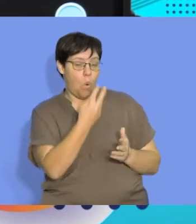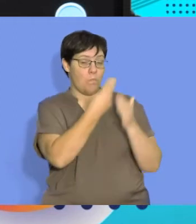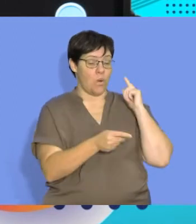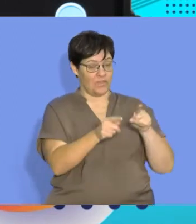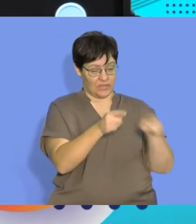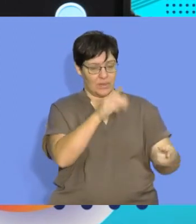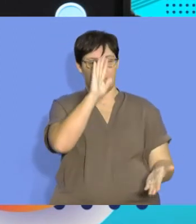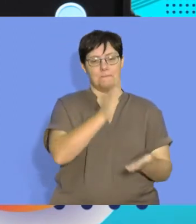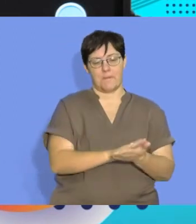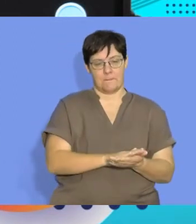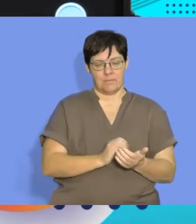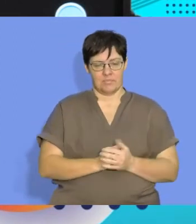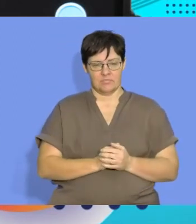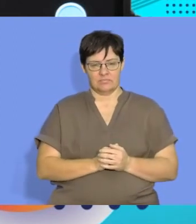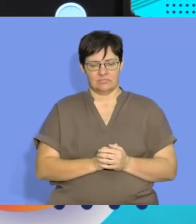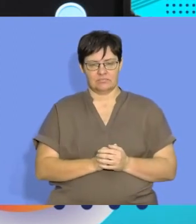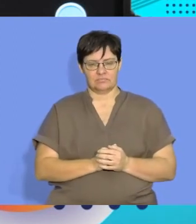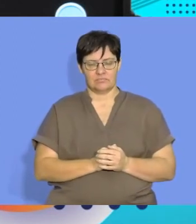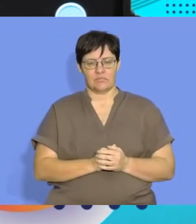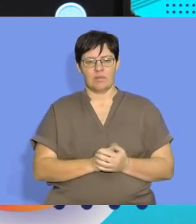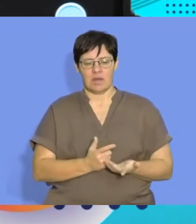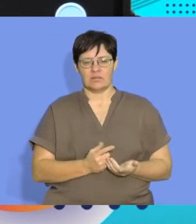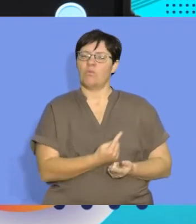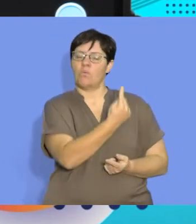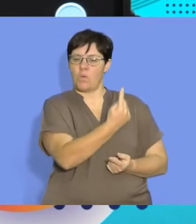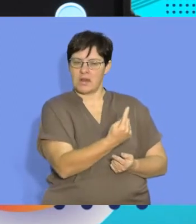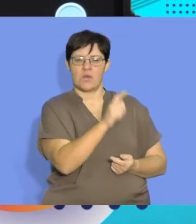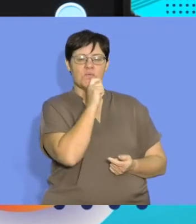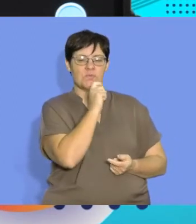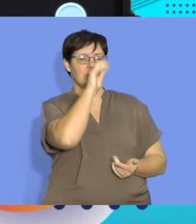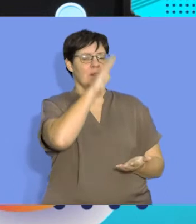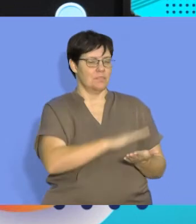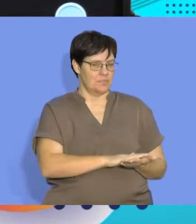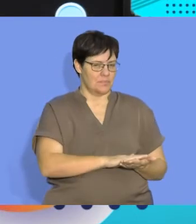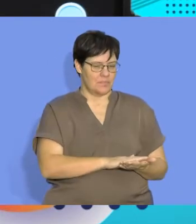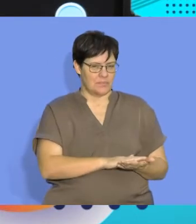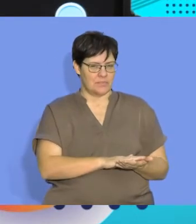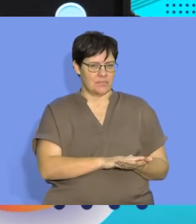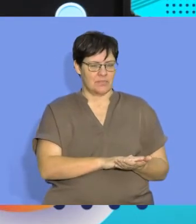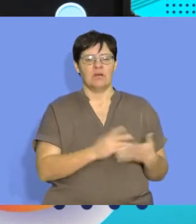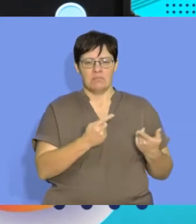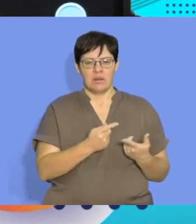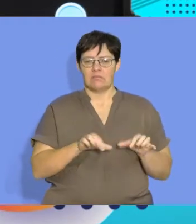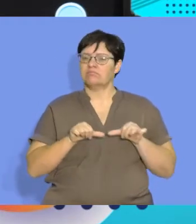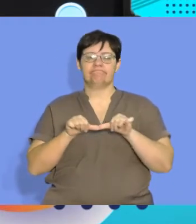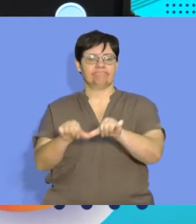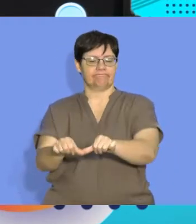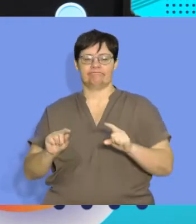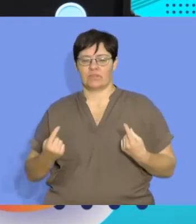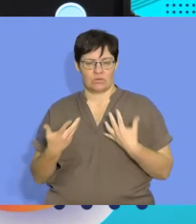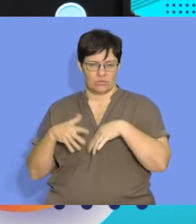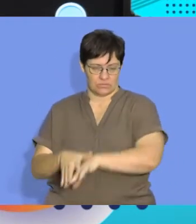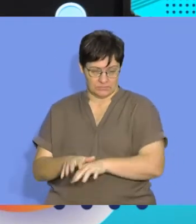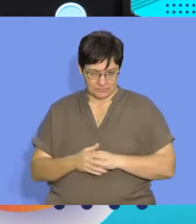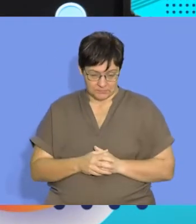reactants, is used up. But say, for instance, only one of our reactants are used up, it basically means the reactant